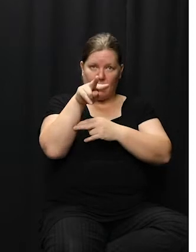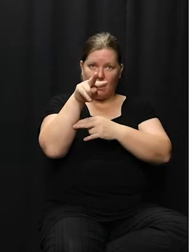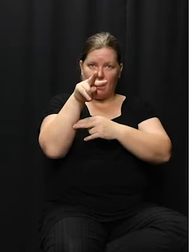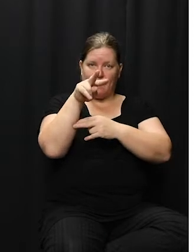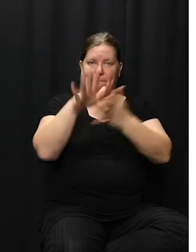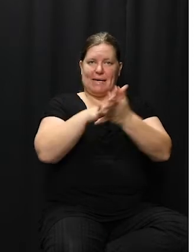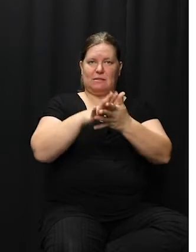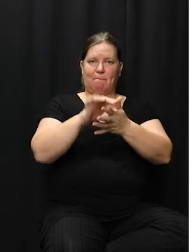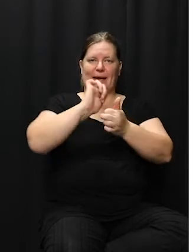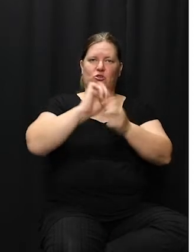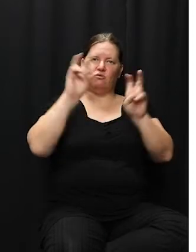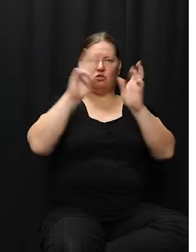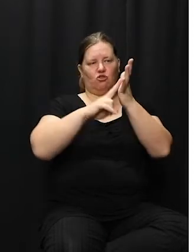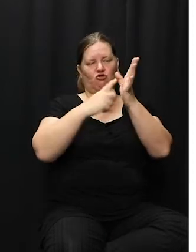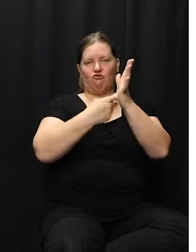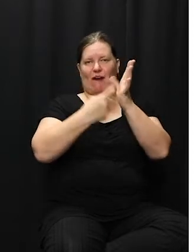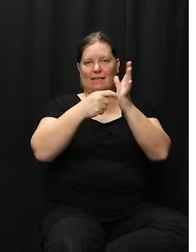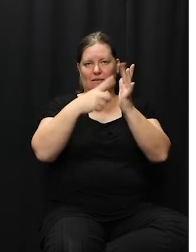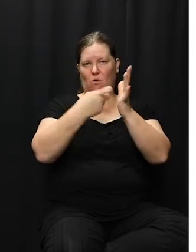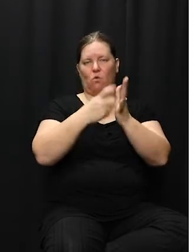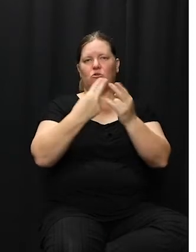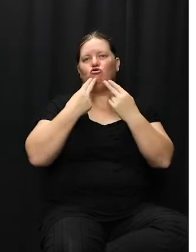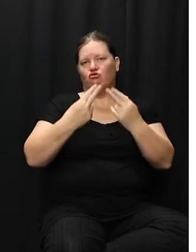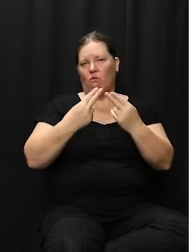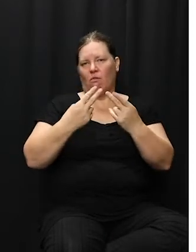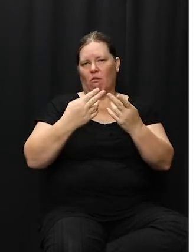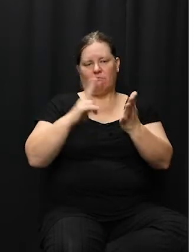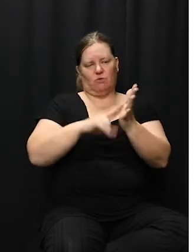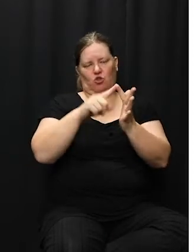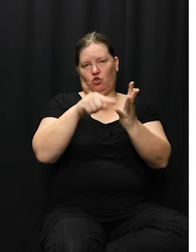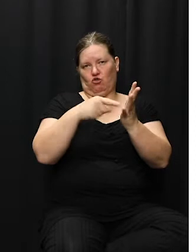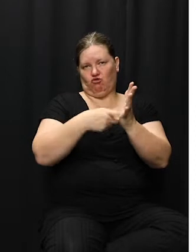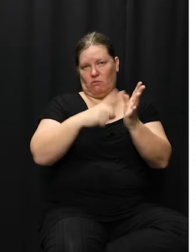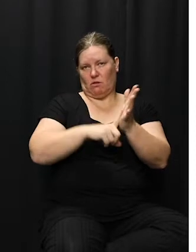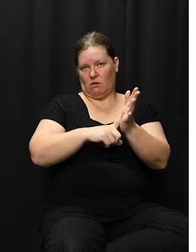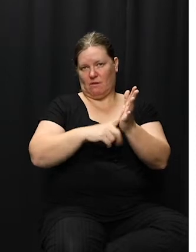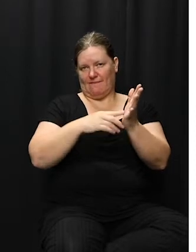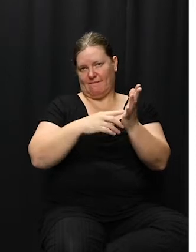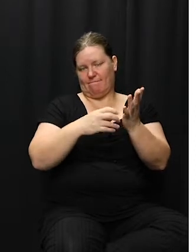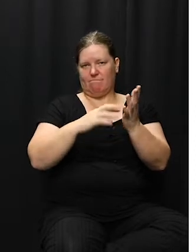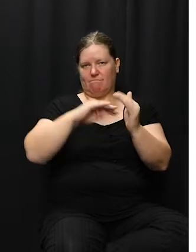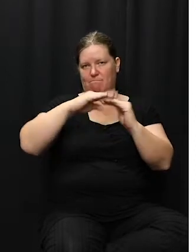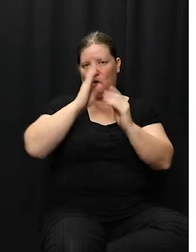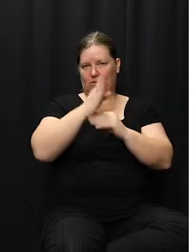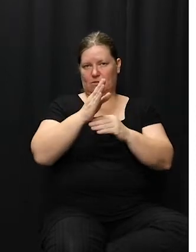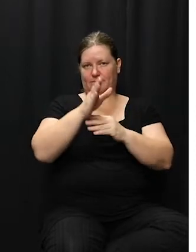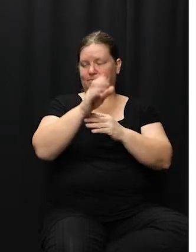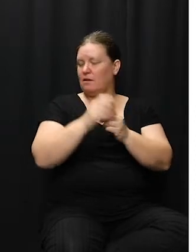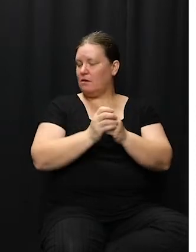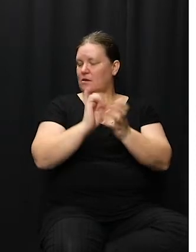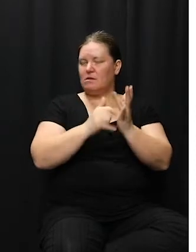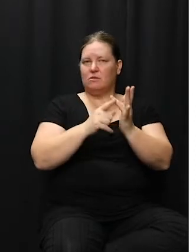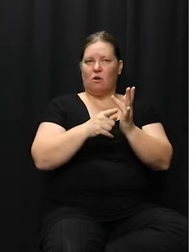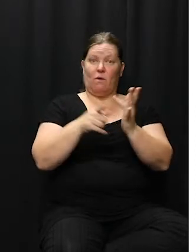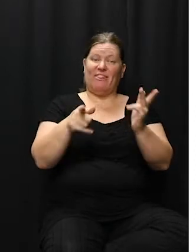the sort of audience, that means it's a neutral voice or narrator's voice, as opposed to I was being someone else. So that